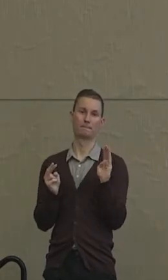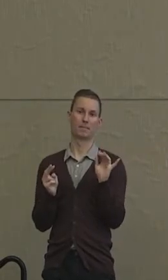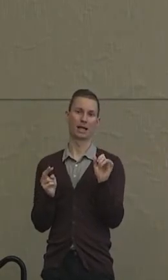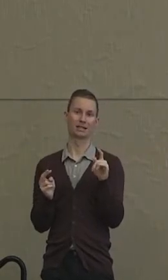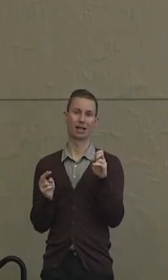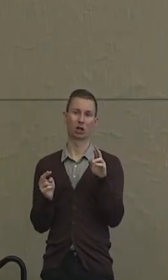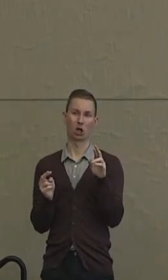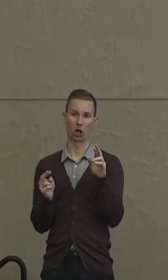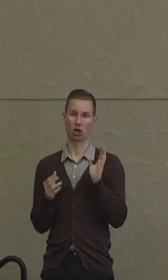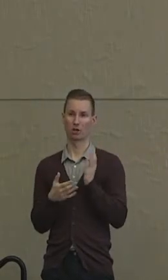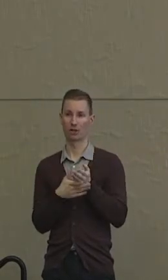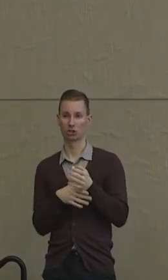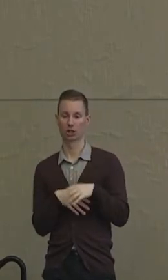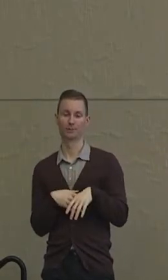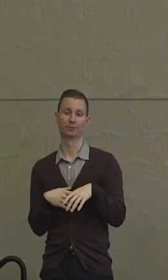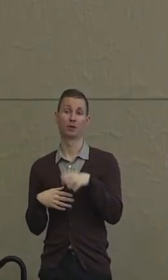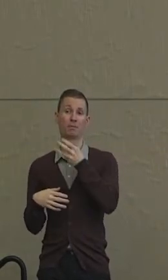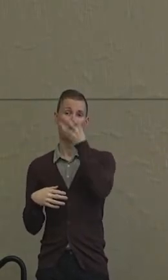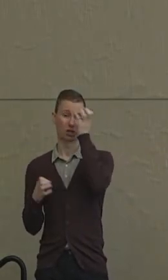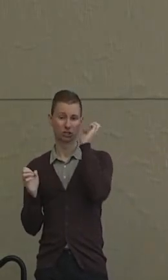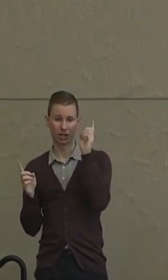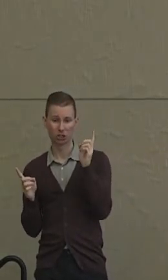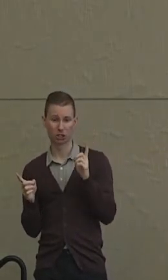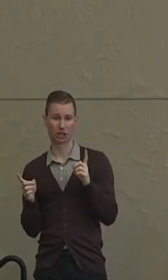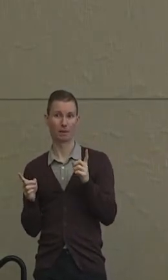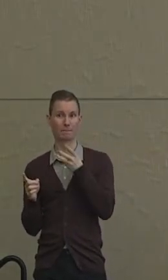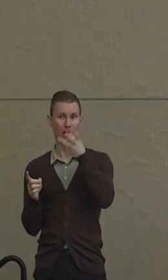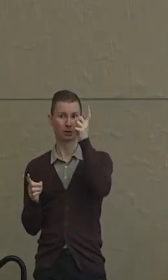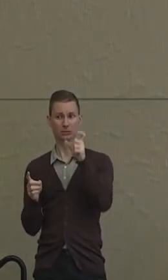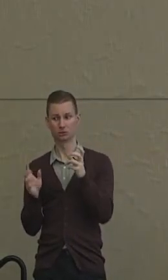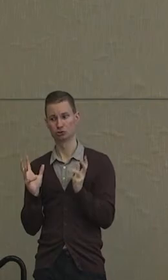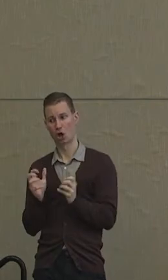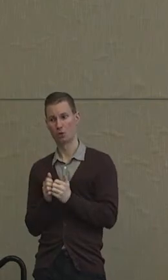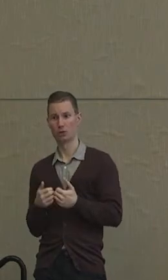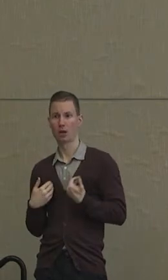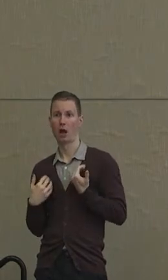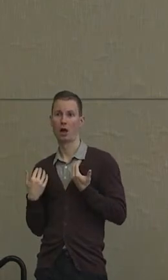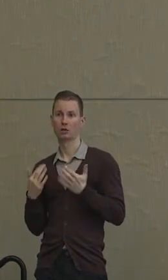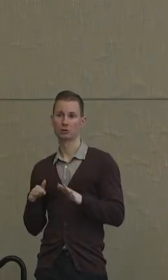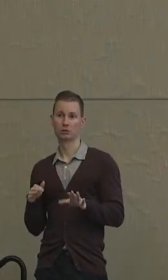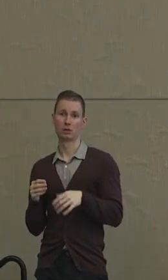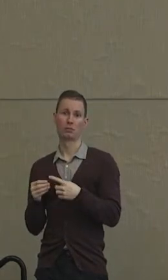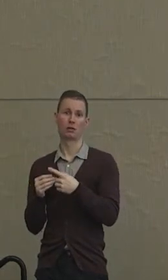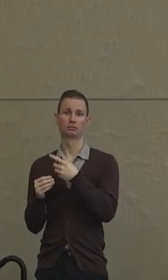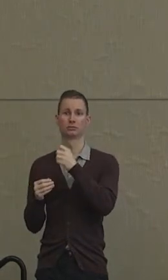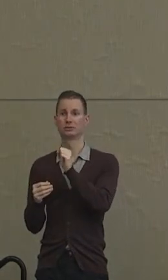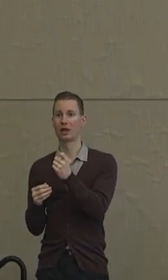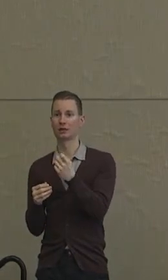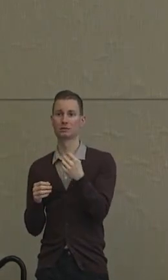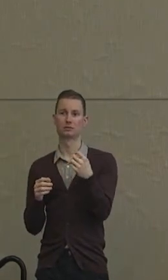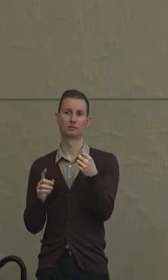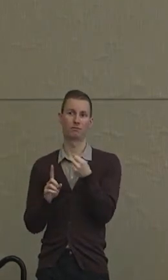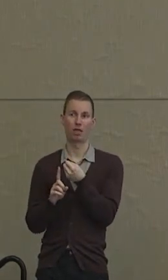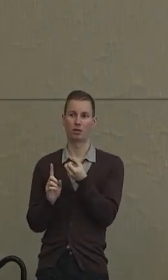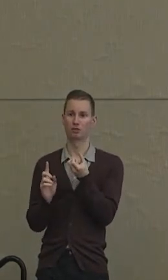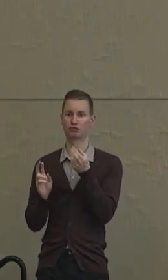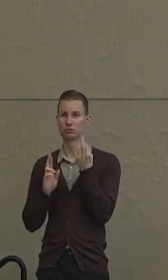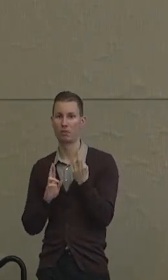of stuff, parent education, getting our parents talking to young people about sex and violence and